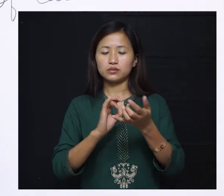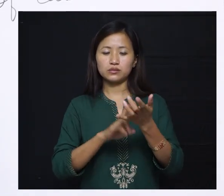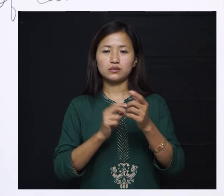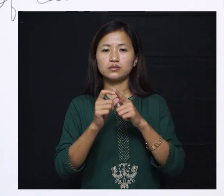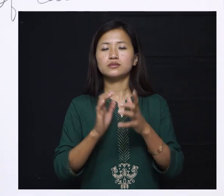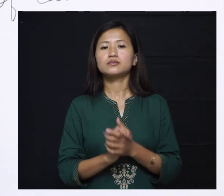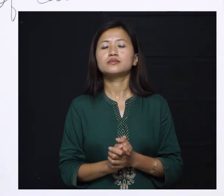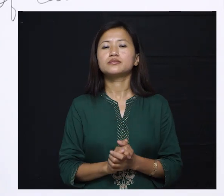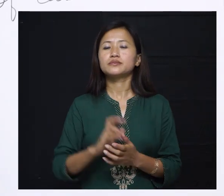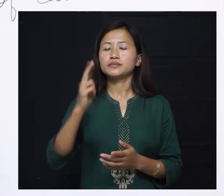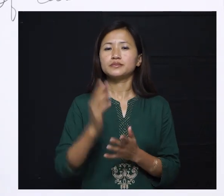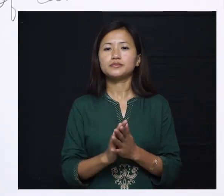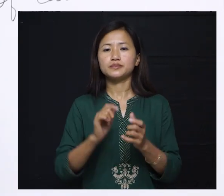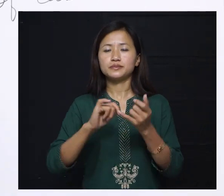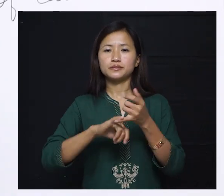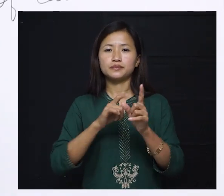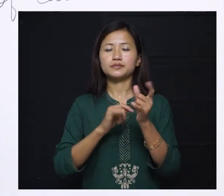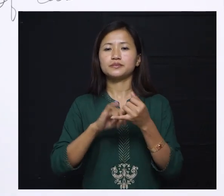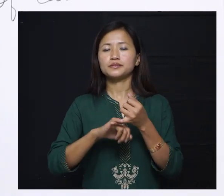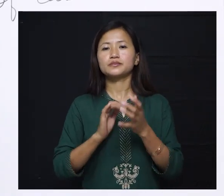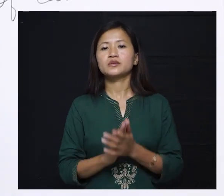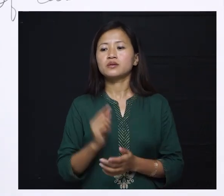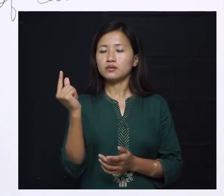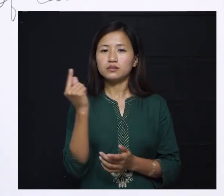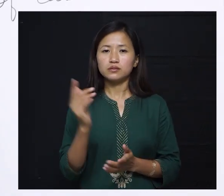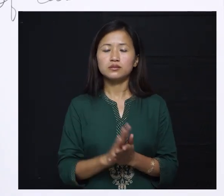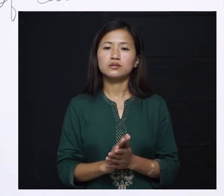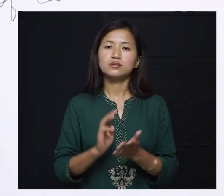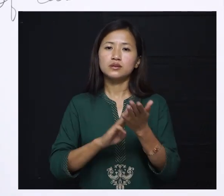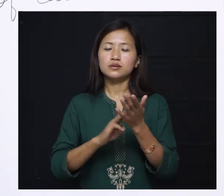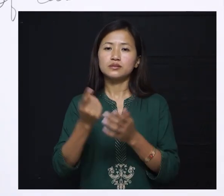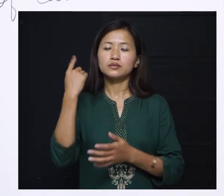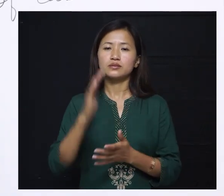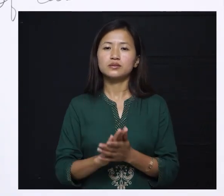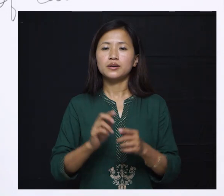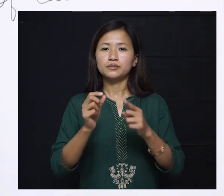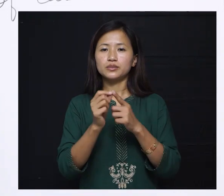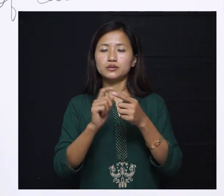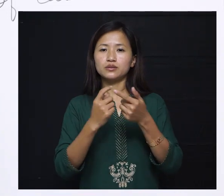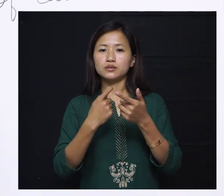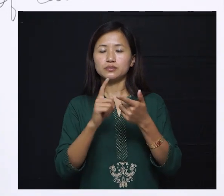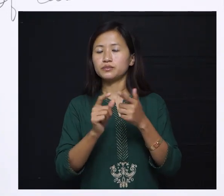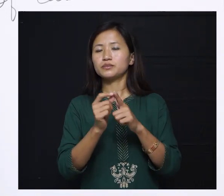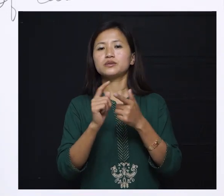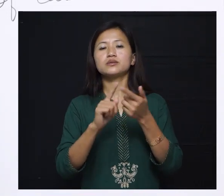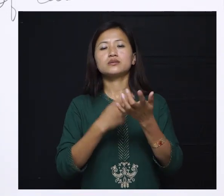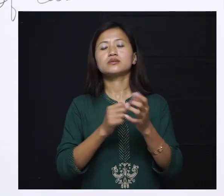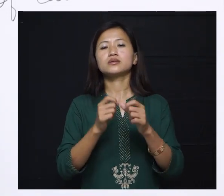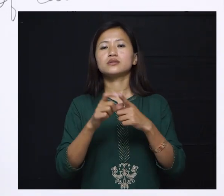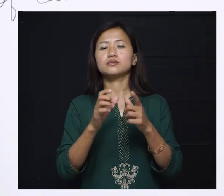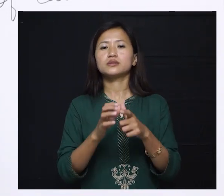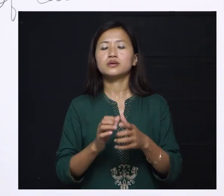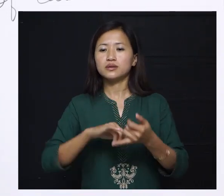were two main systems that was used during the medieval times. One is the Purdah system. Here in this Purdah system, the